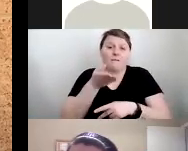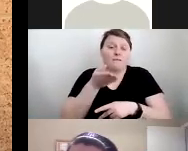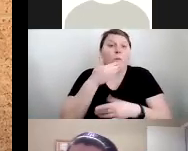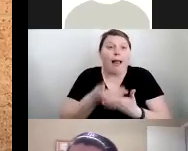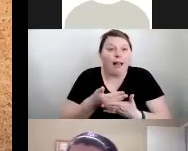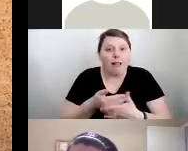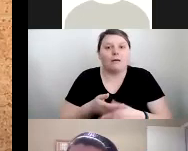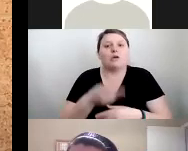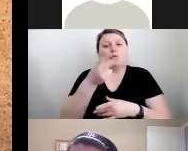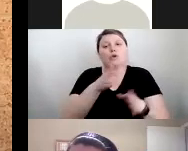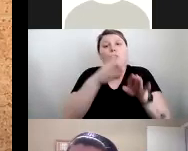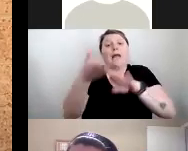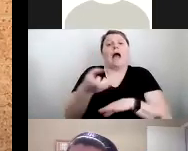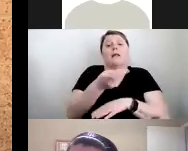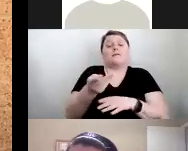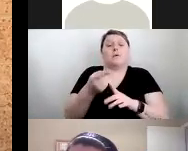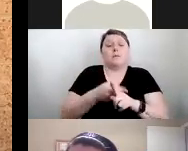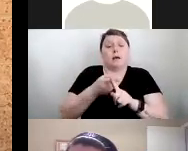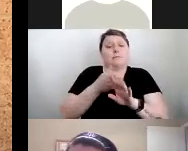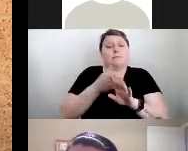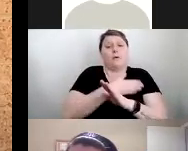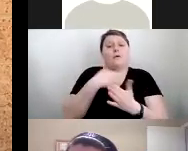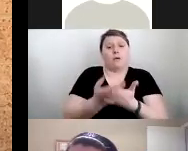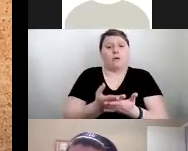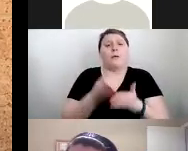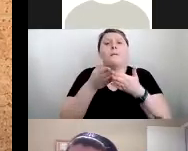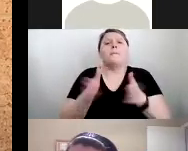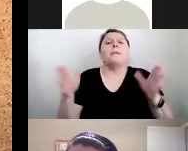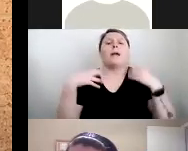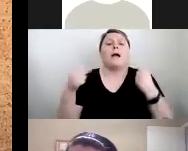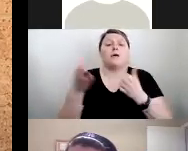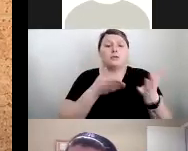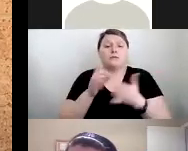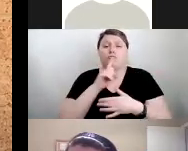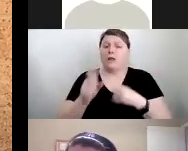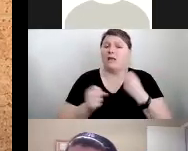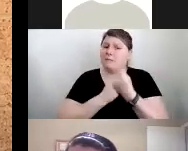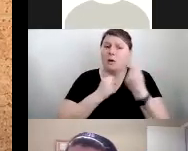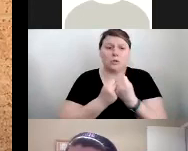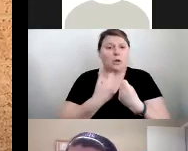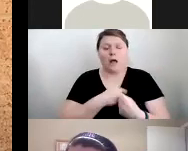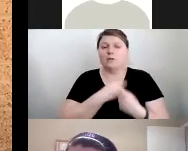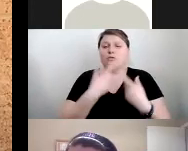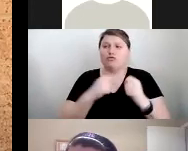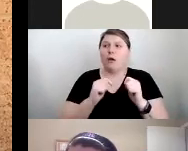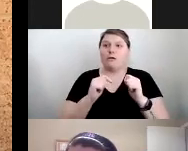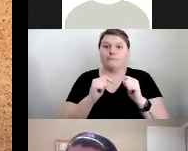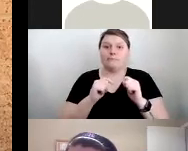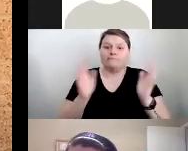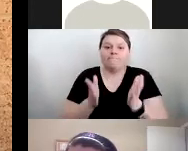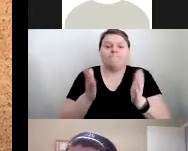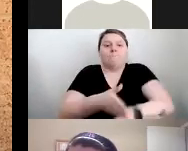couple months before I went down to the border. And the Public Health Service really sponsored a lot of us to really try to improve